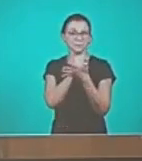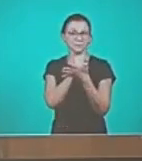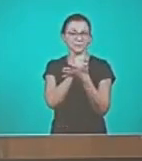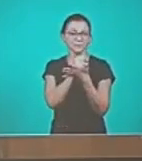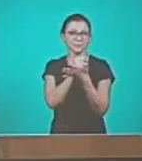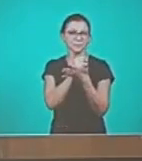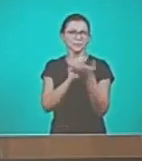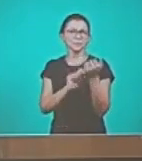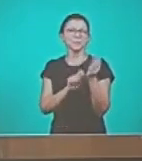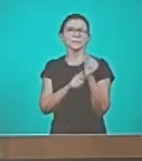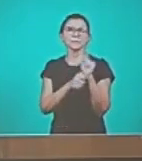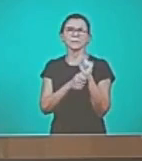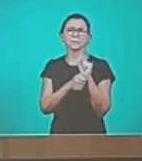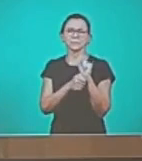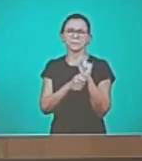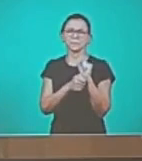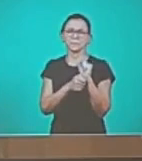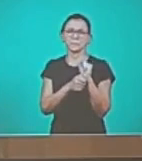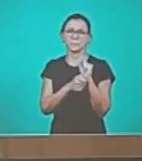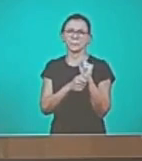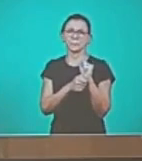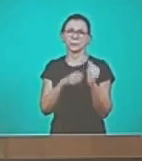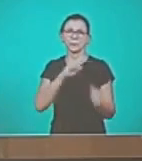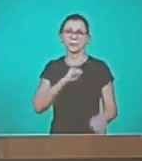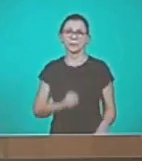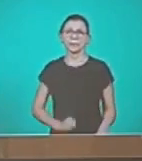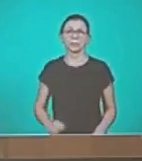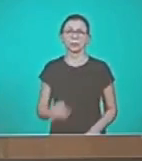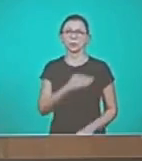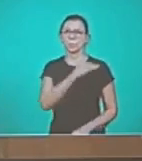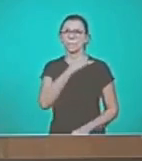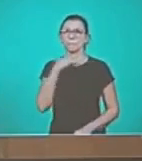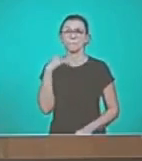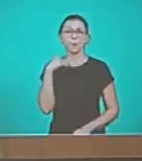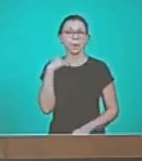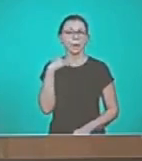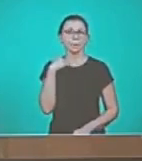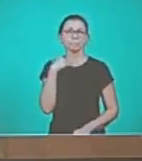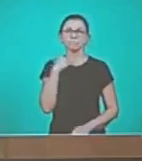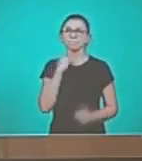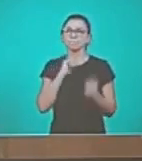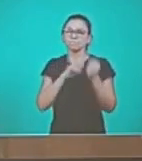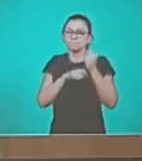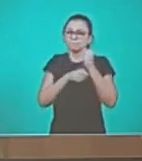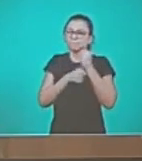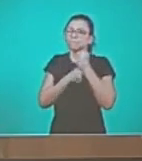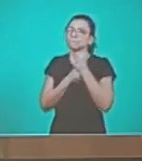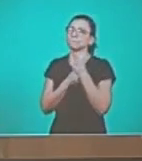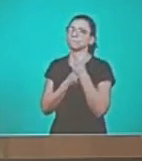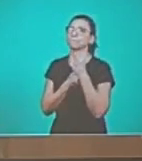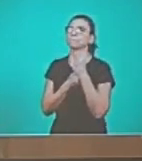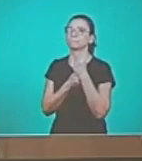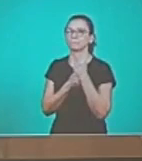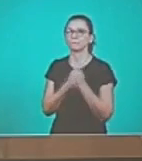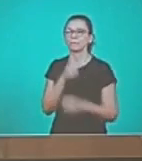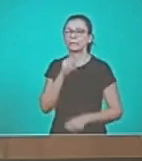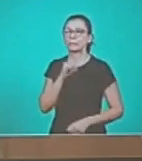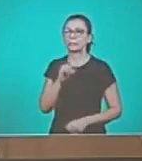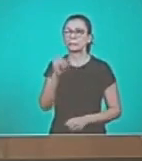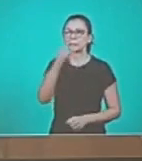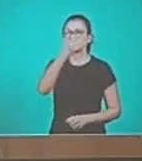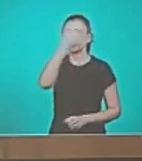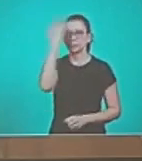the mysteries of the Old Testament. This mystery died with the high priest. See, if somebody goes to Israel and attends